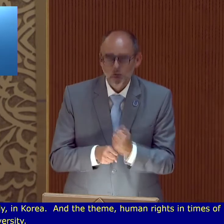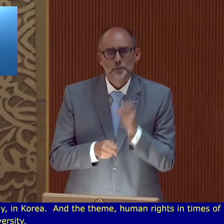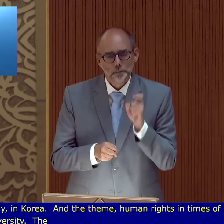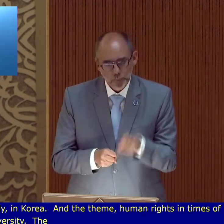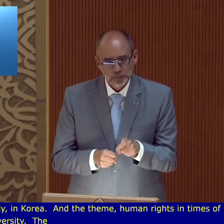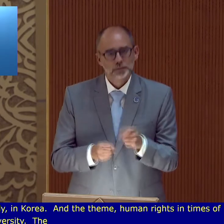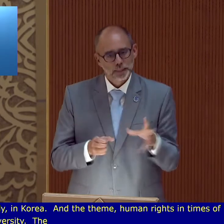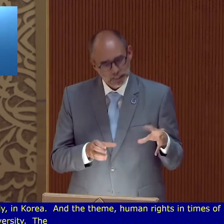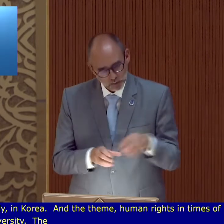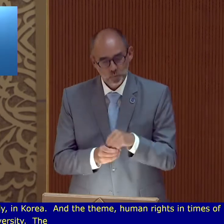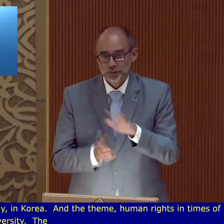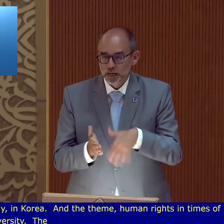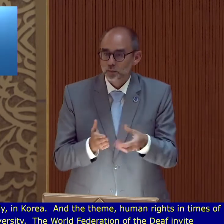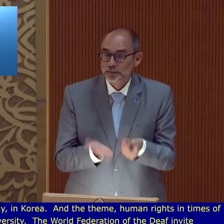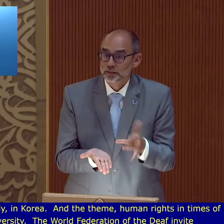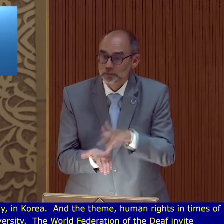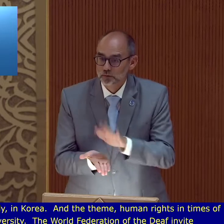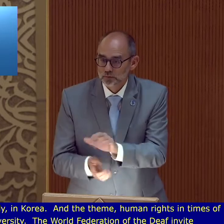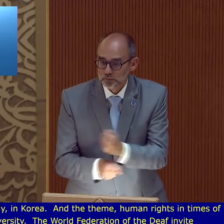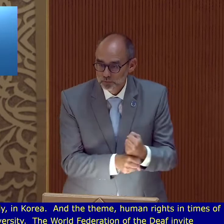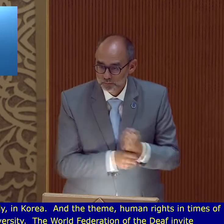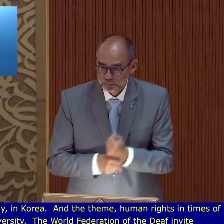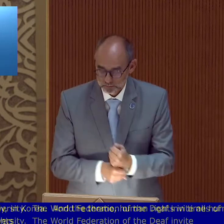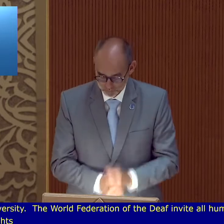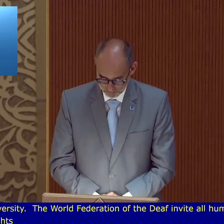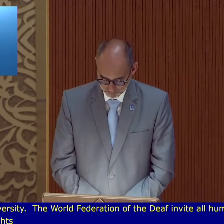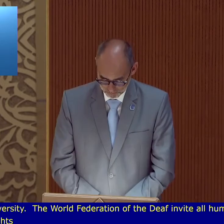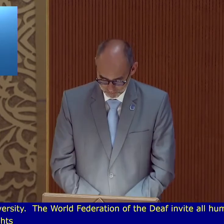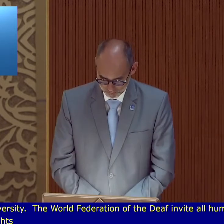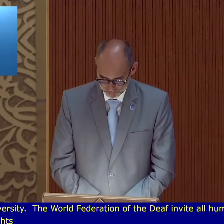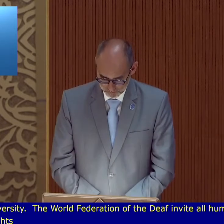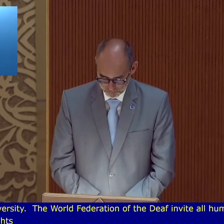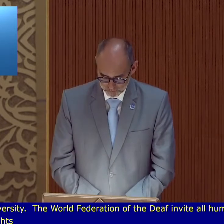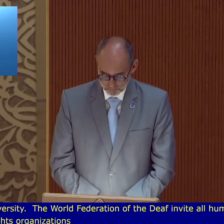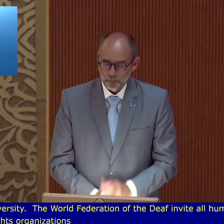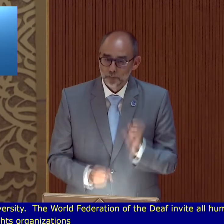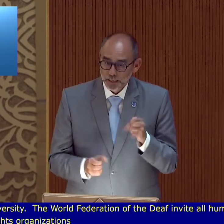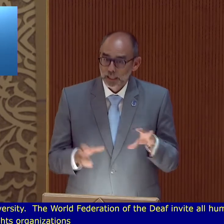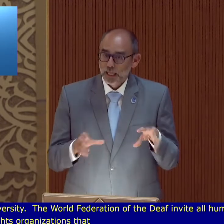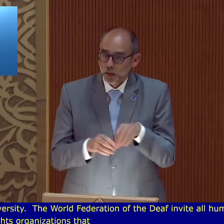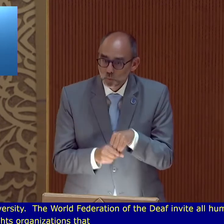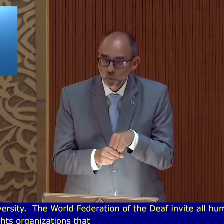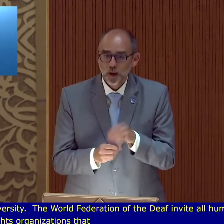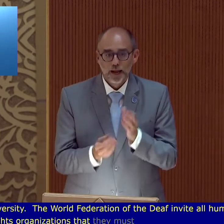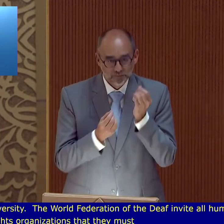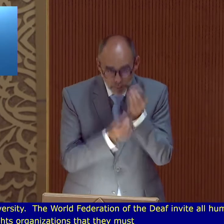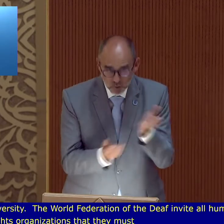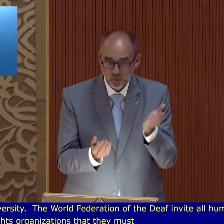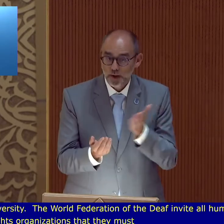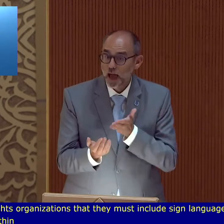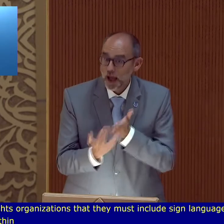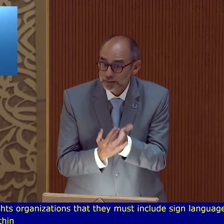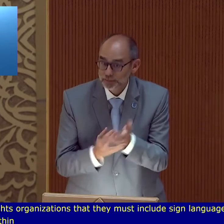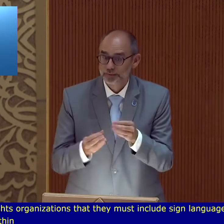rights organizations that they must include sign language within their work. They